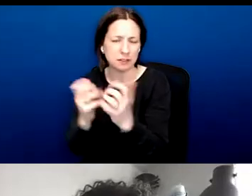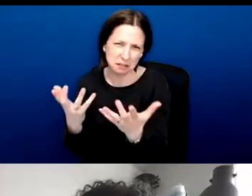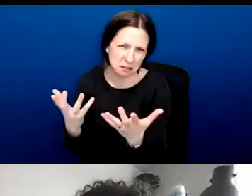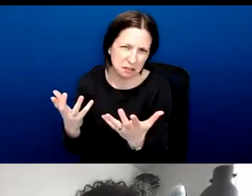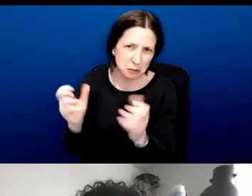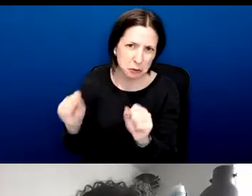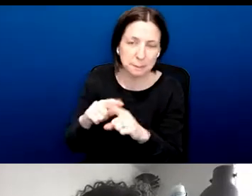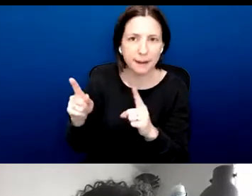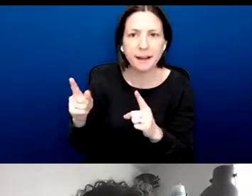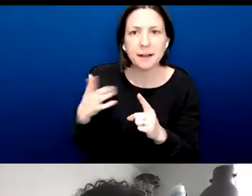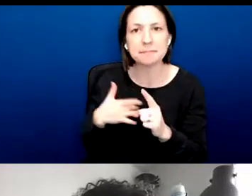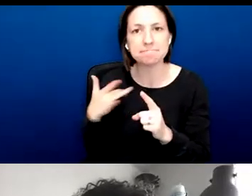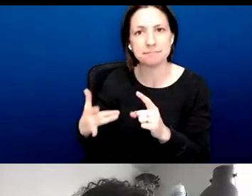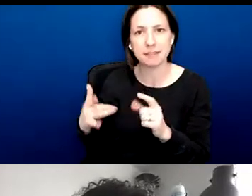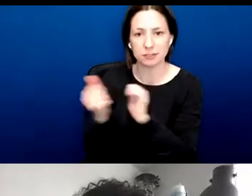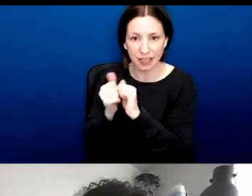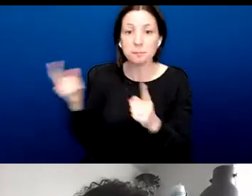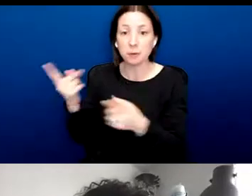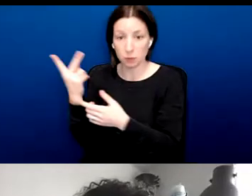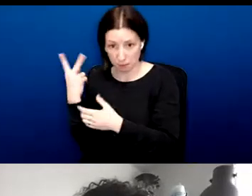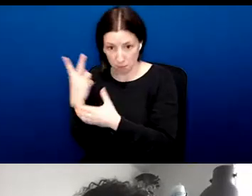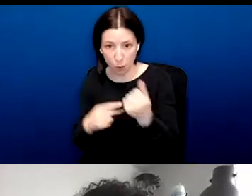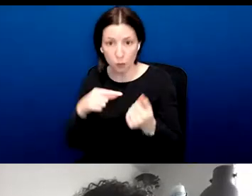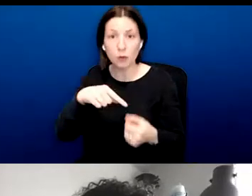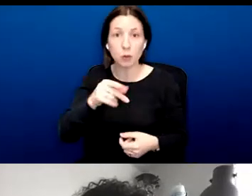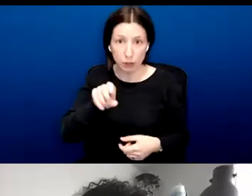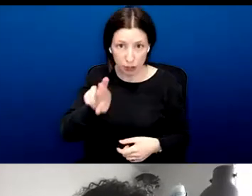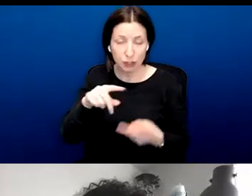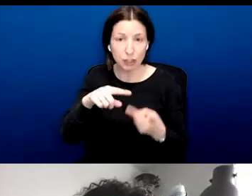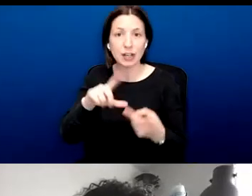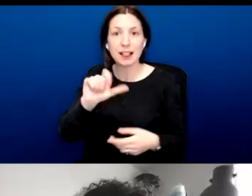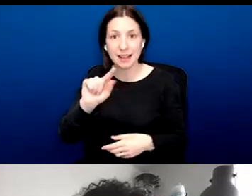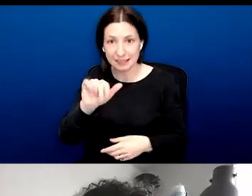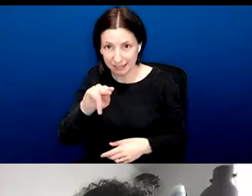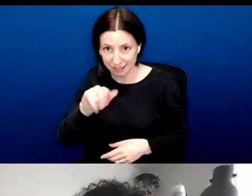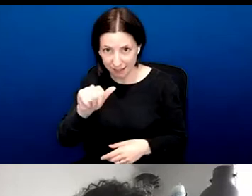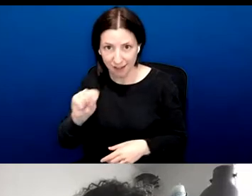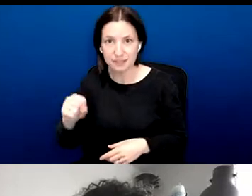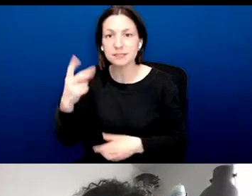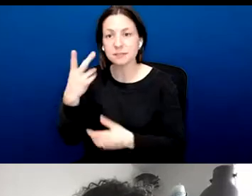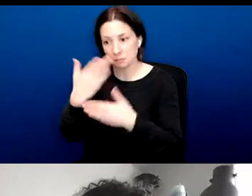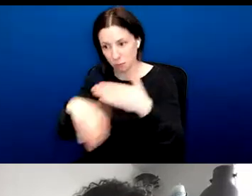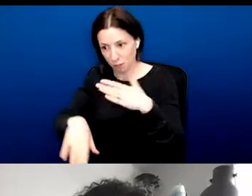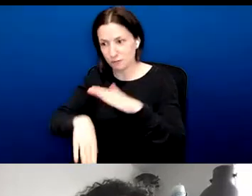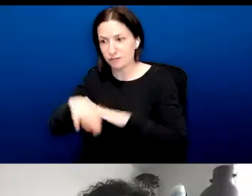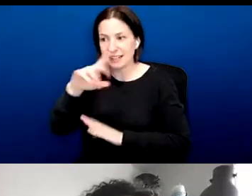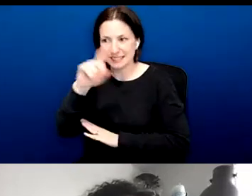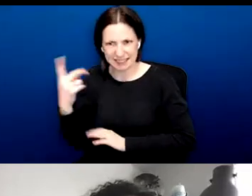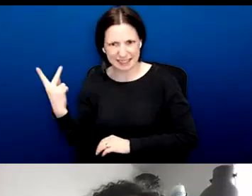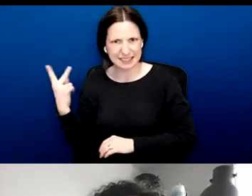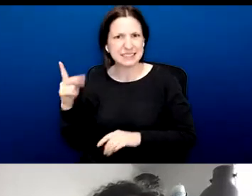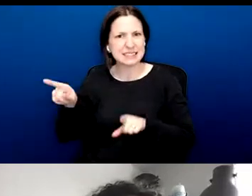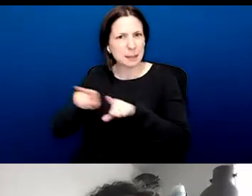as queer Latinas who are both born and raised in Texas, it's also very easy for us to kind of fuse